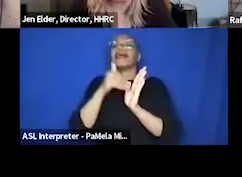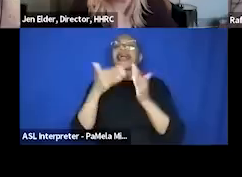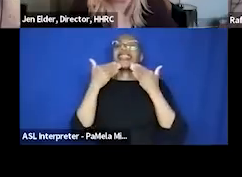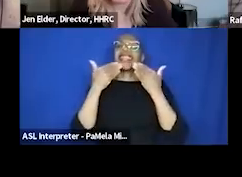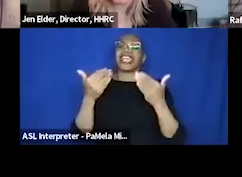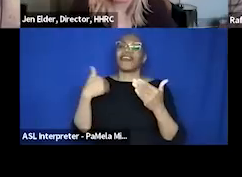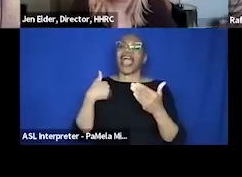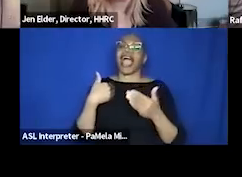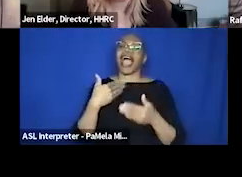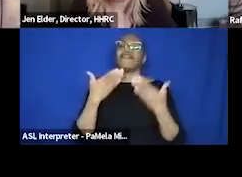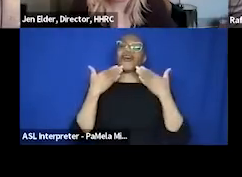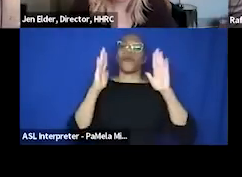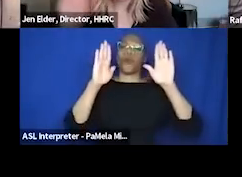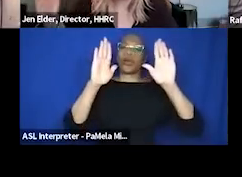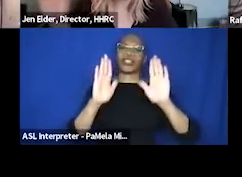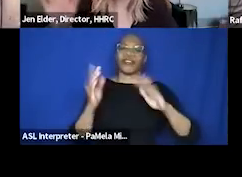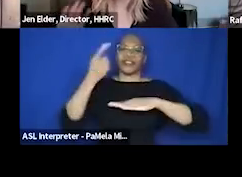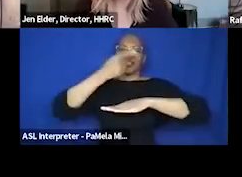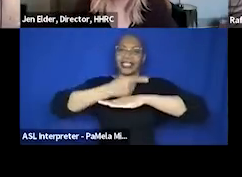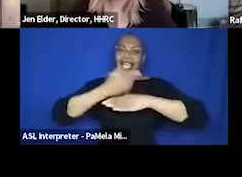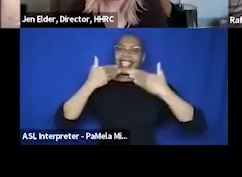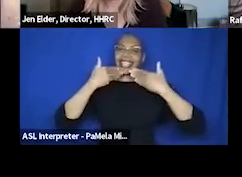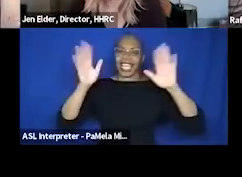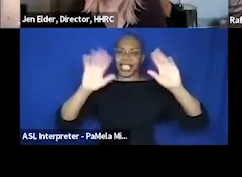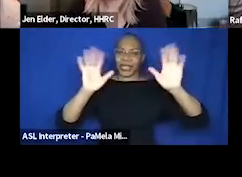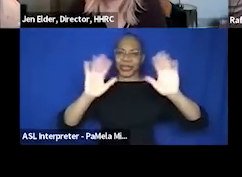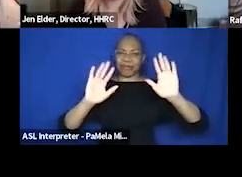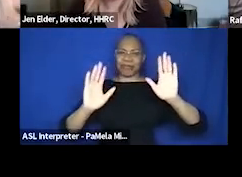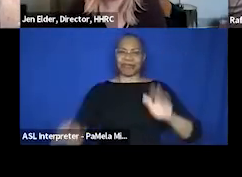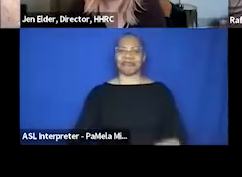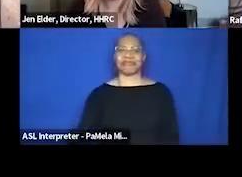have a great day. Take care. Thank you, guys. Thank you. Thanks. Bye. God.